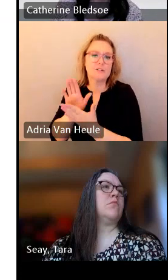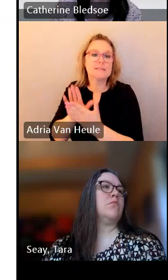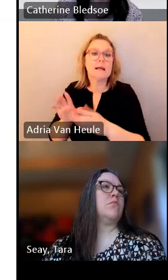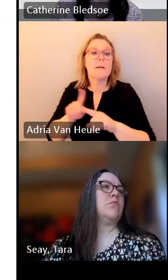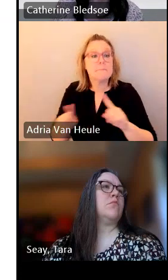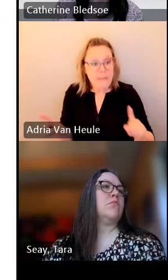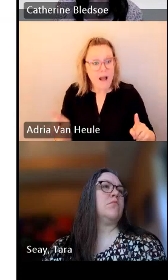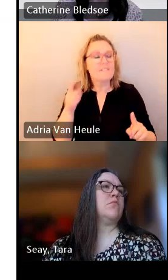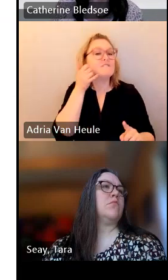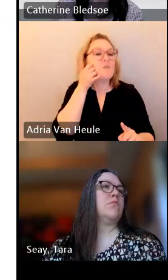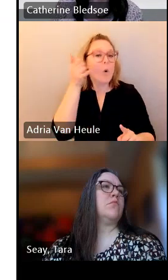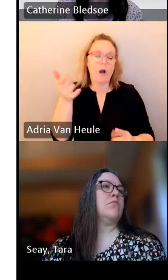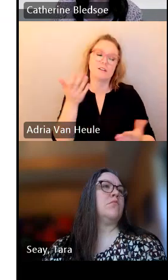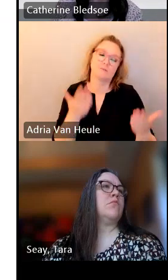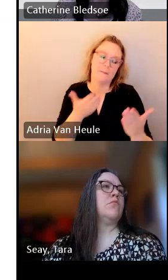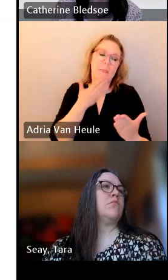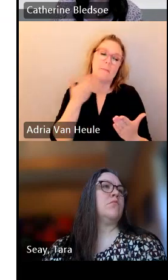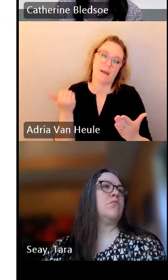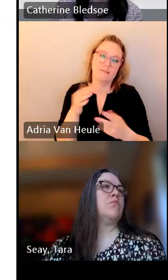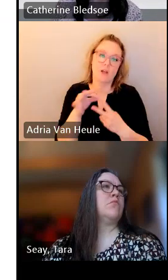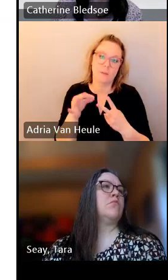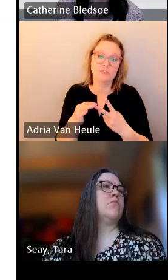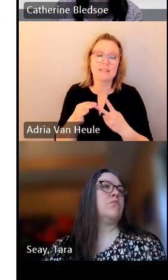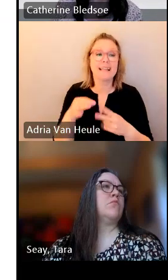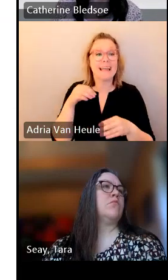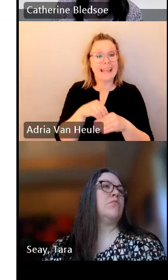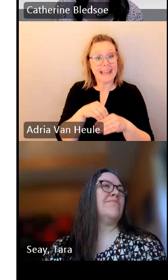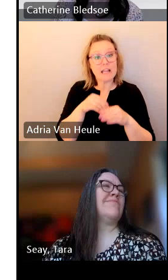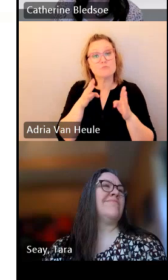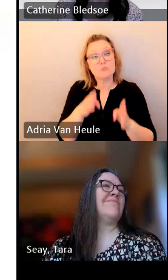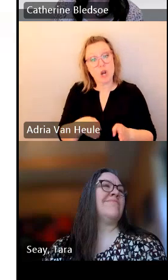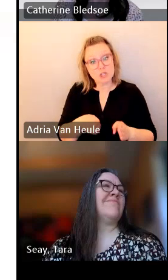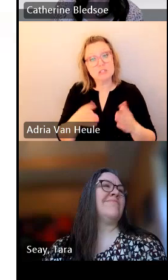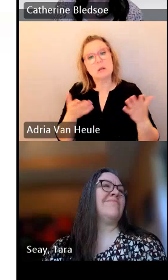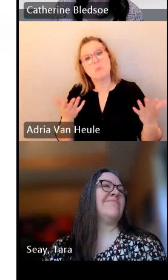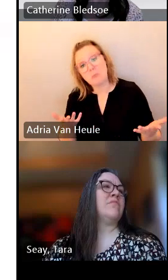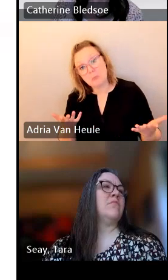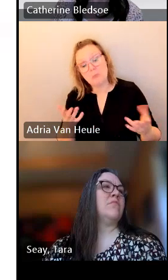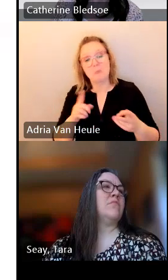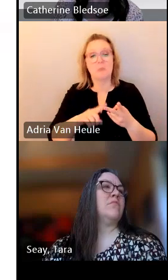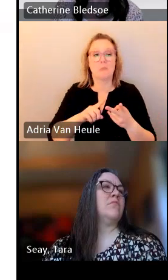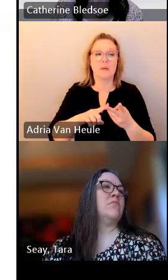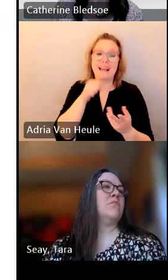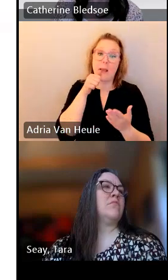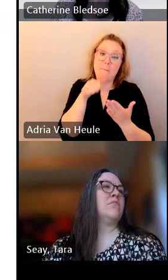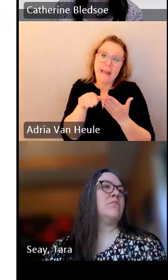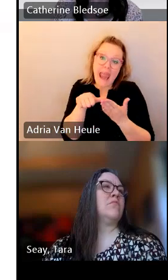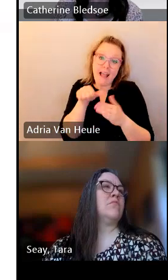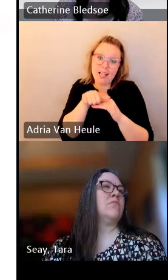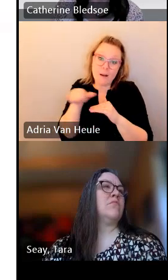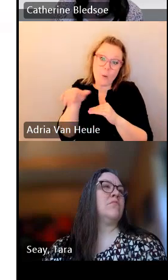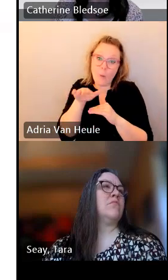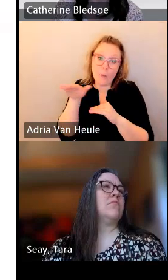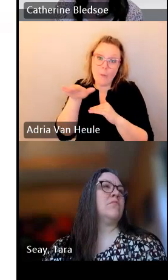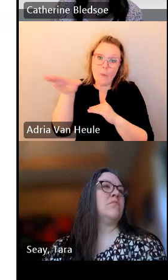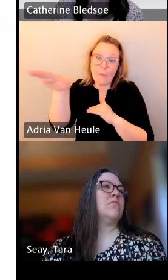to be your best avenue. In person is an option. Snail mail, through the postage, that's fine. And then email is another